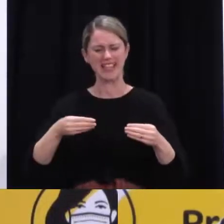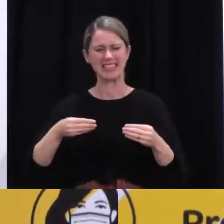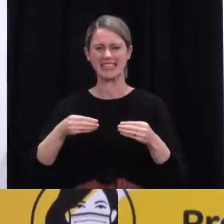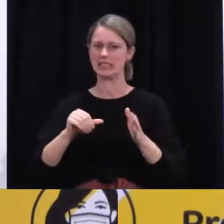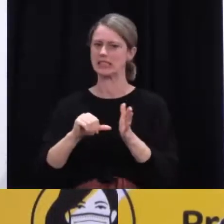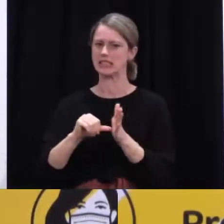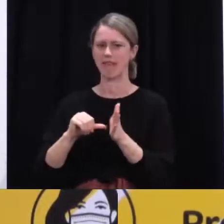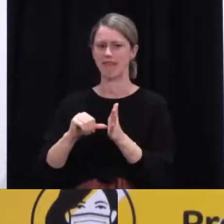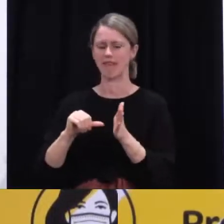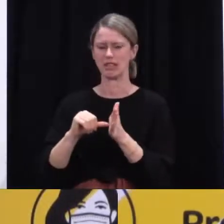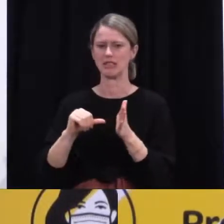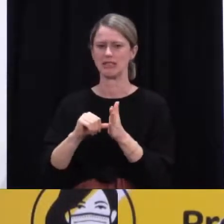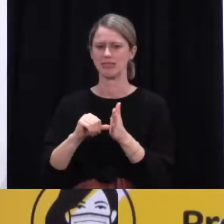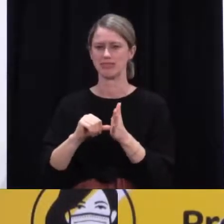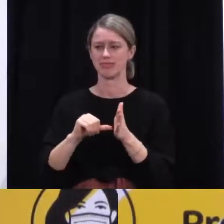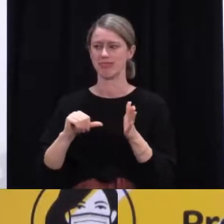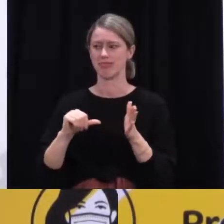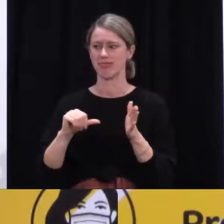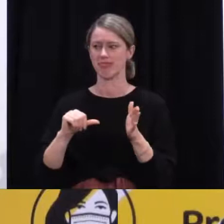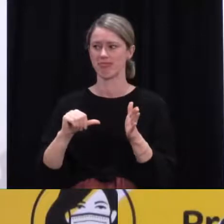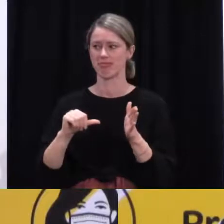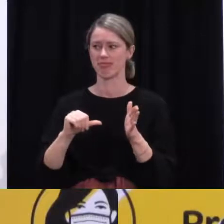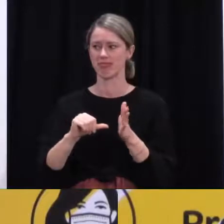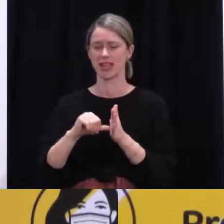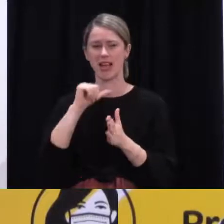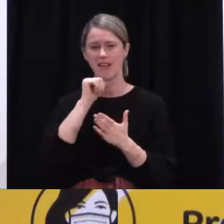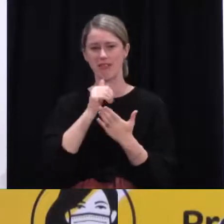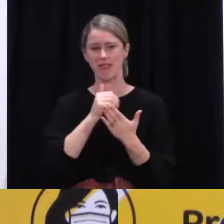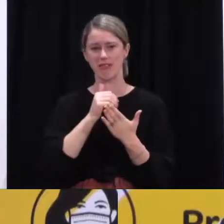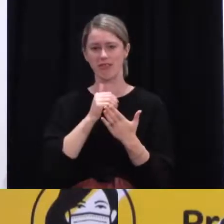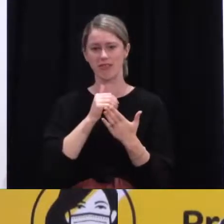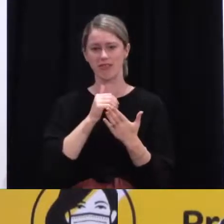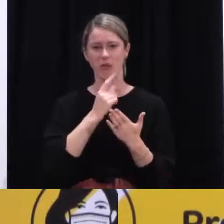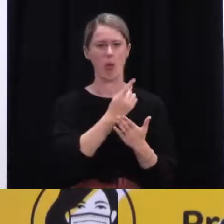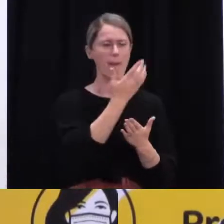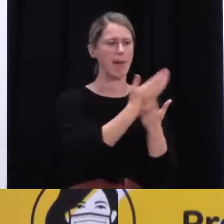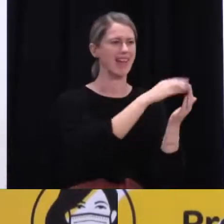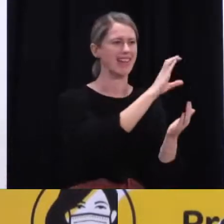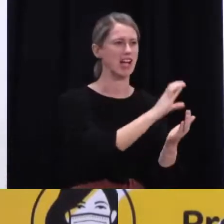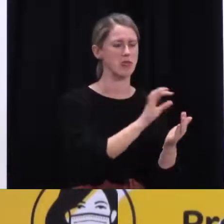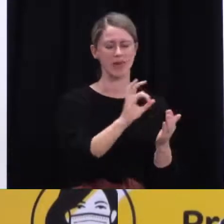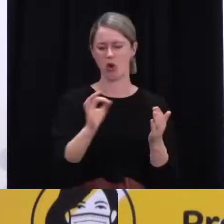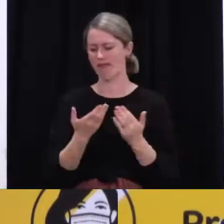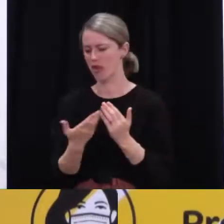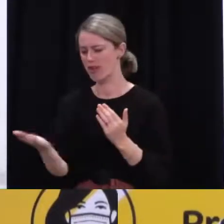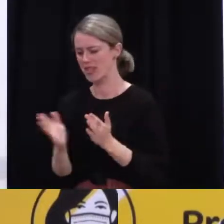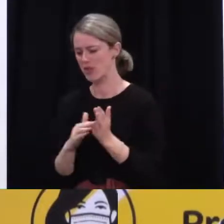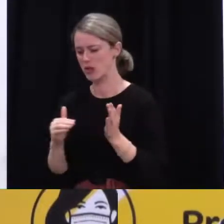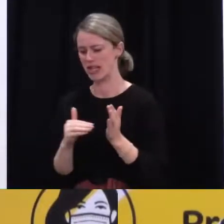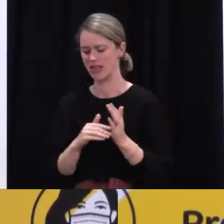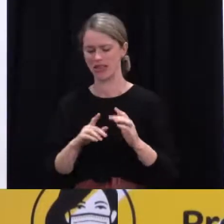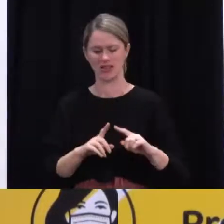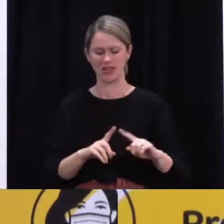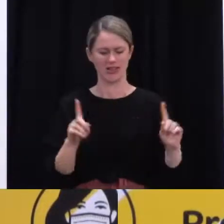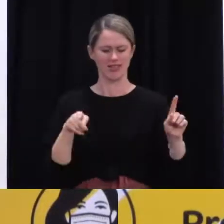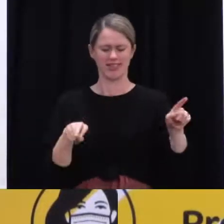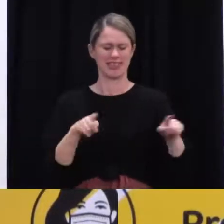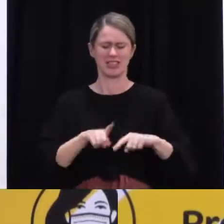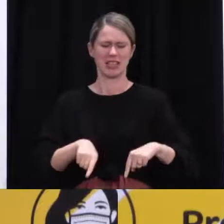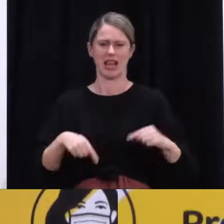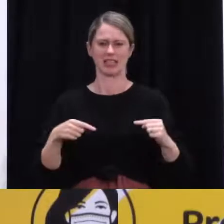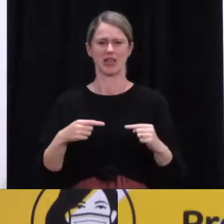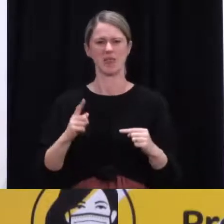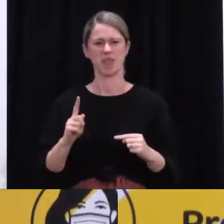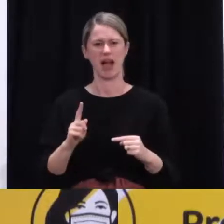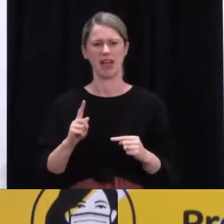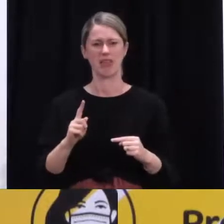even more challenging where the proposal would be to do that for one part of the country and not for another part of the country. But look, I don't